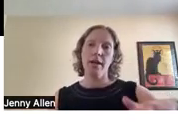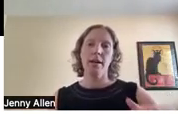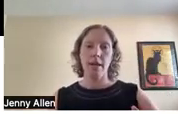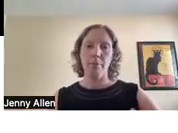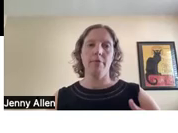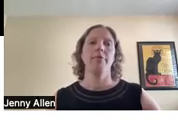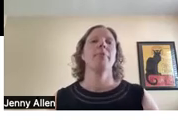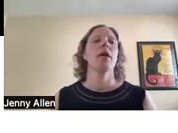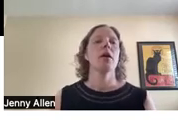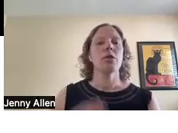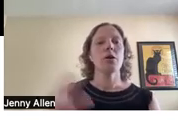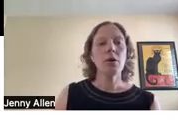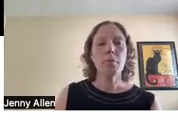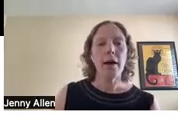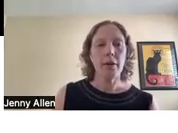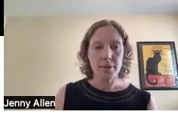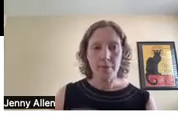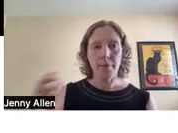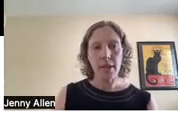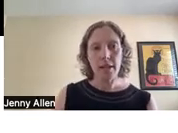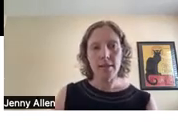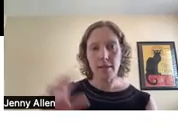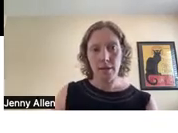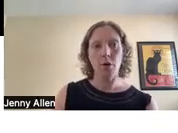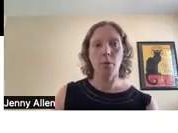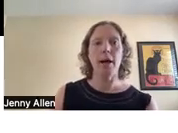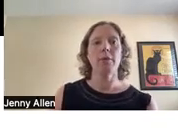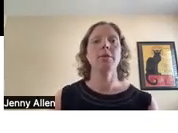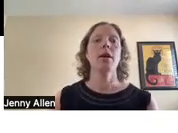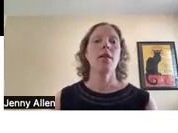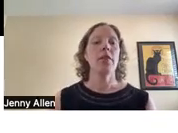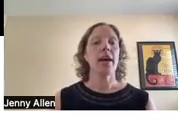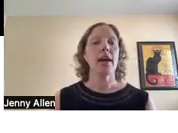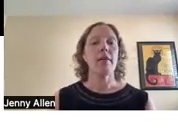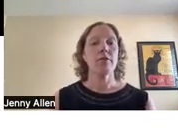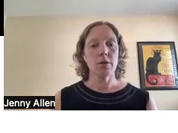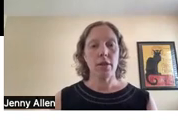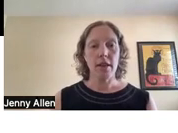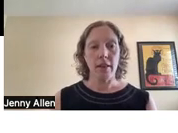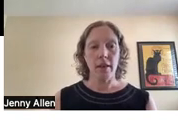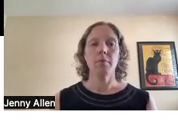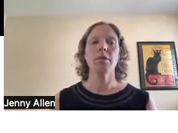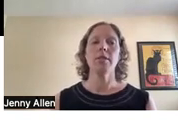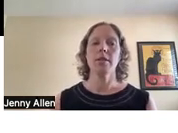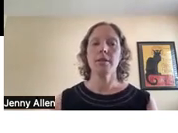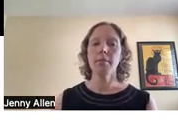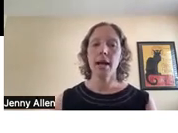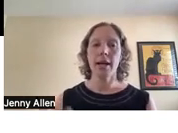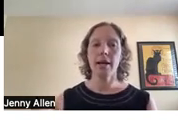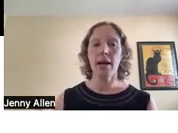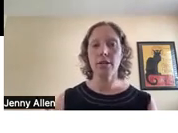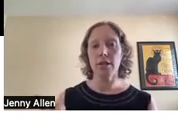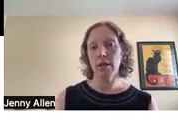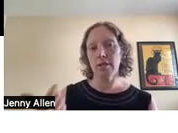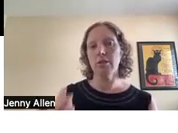corals sit on top of. So the coral polyps, within the coral polyps, they have zooxanthellae, which is a